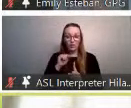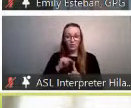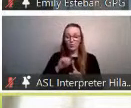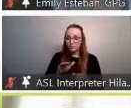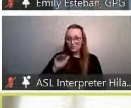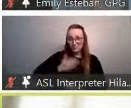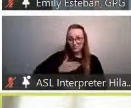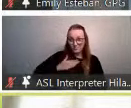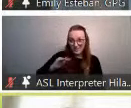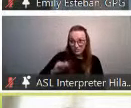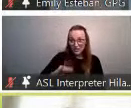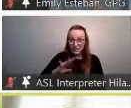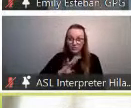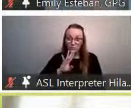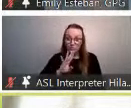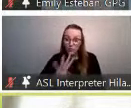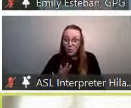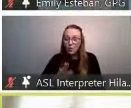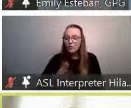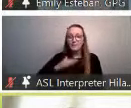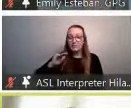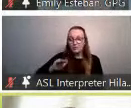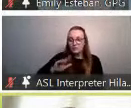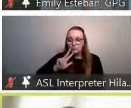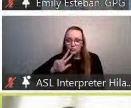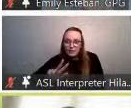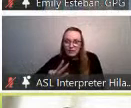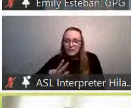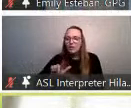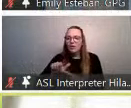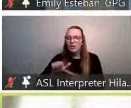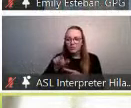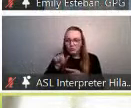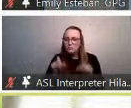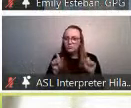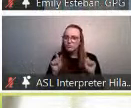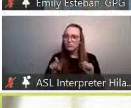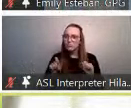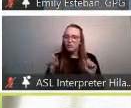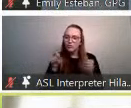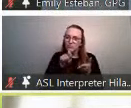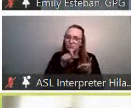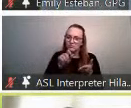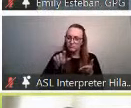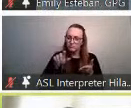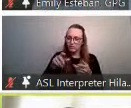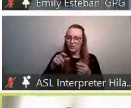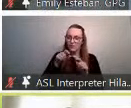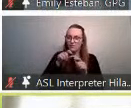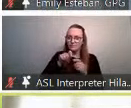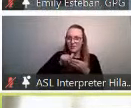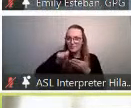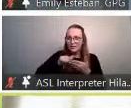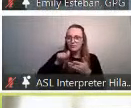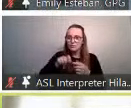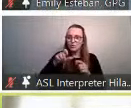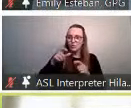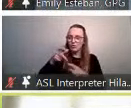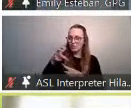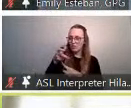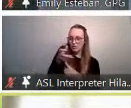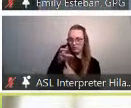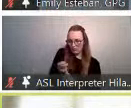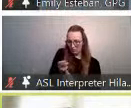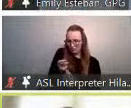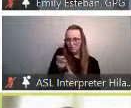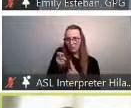or my child is 3 years old. They should be able to hold a pencil and write the alphabet and say